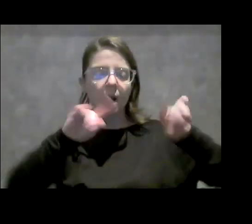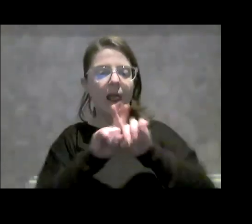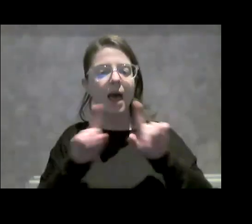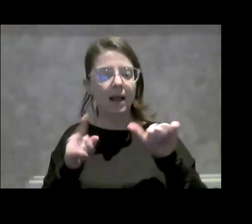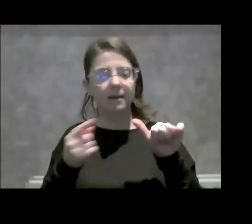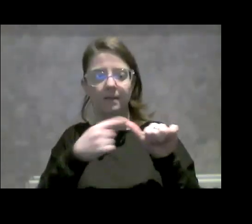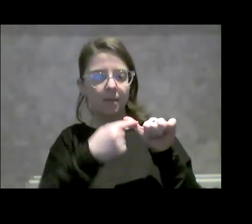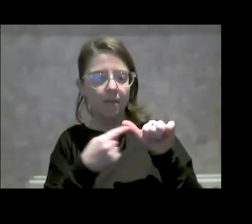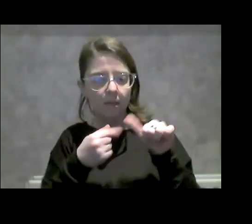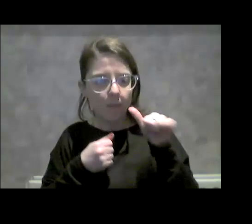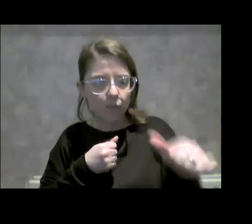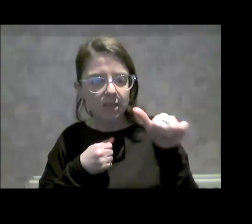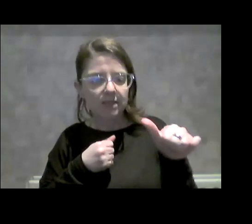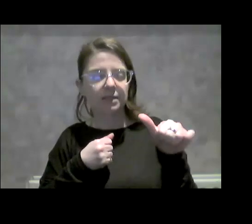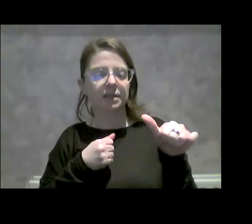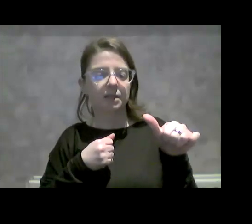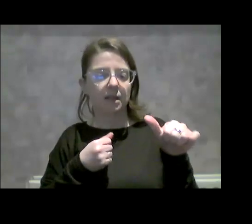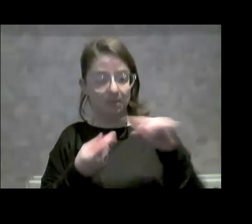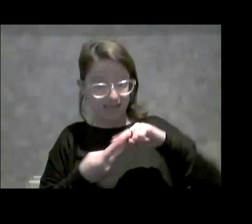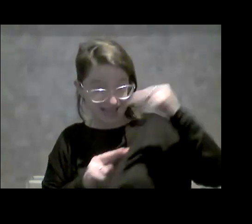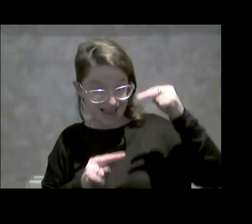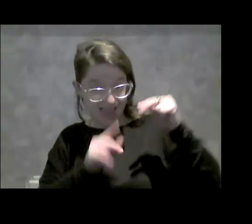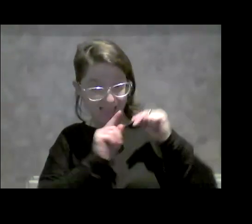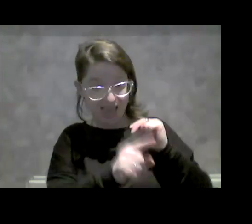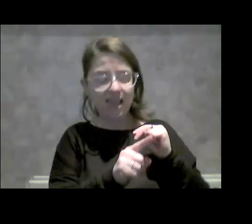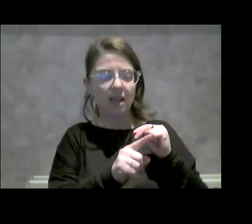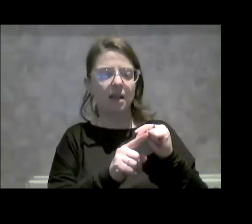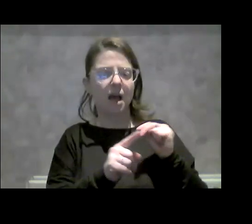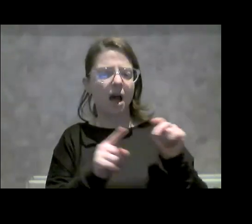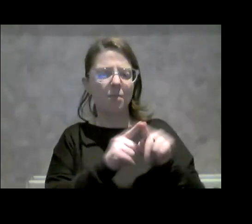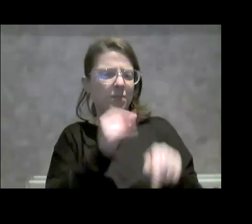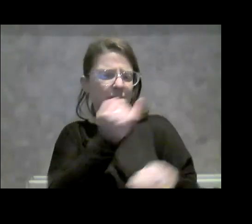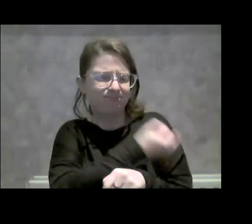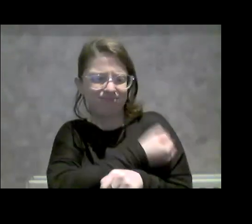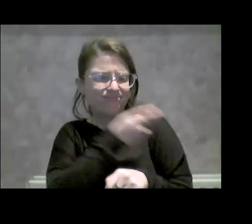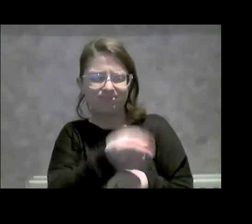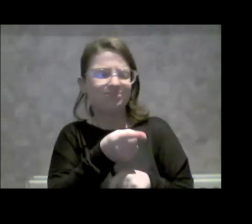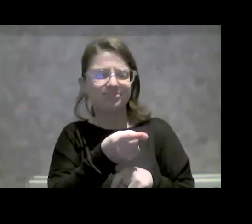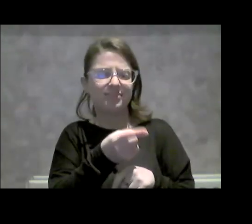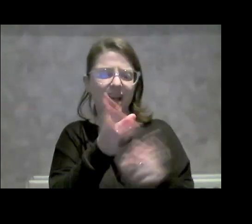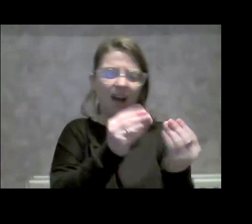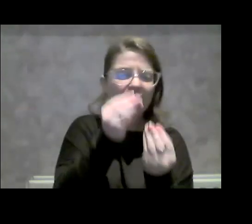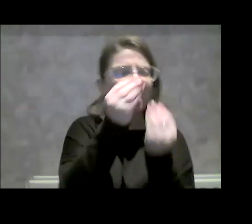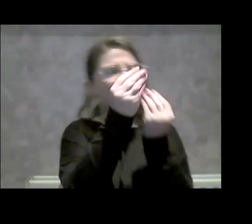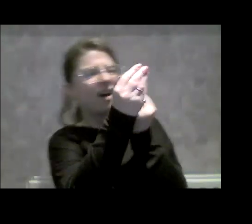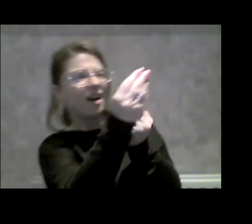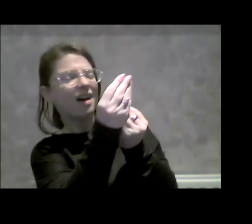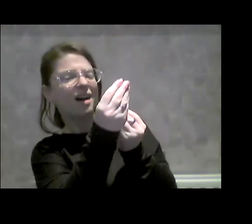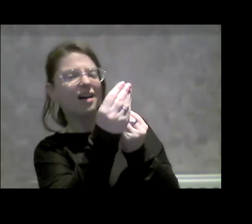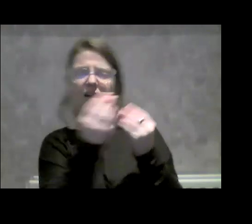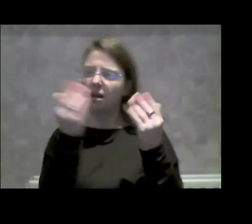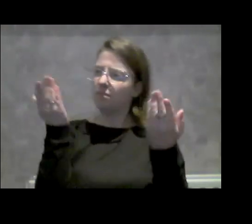It was written in lemon, only to be seen if held to sun, but it was dark in the cupboard. I tried to find the